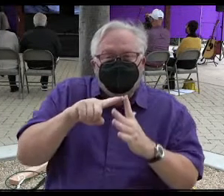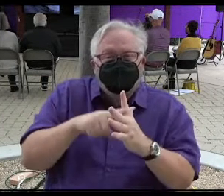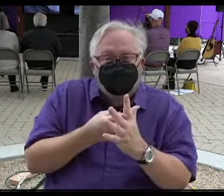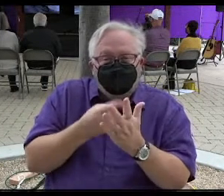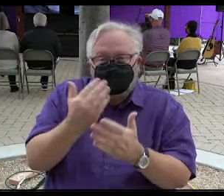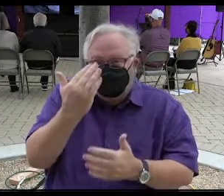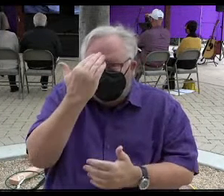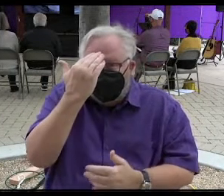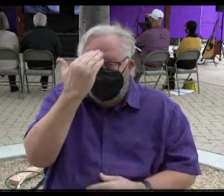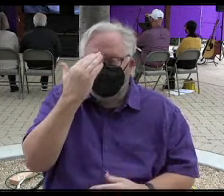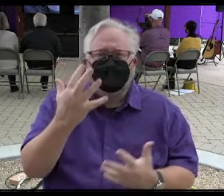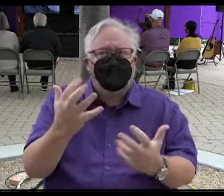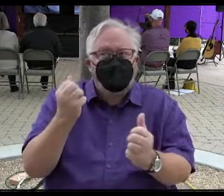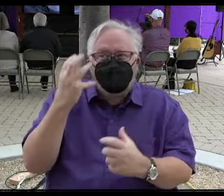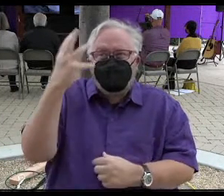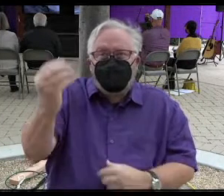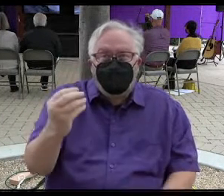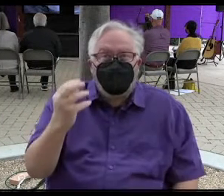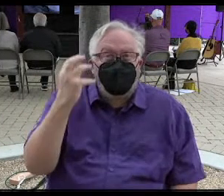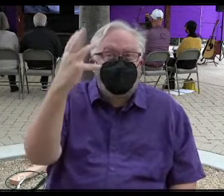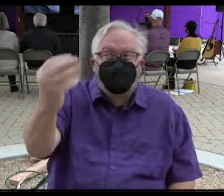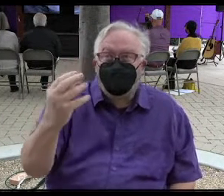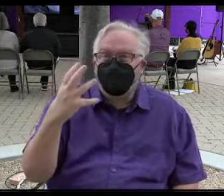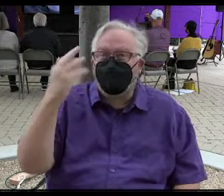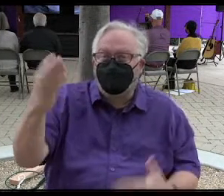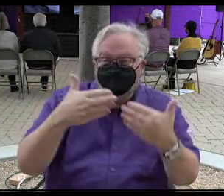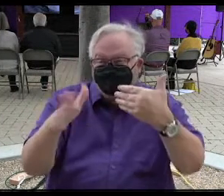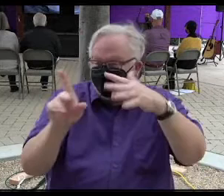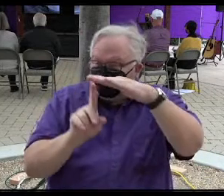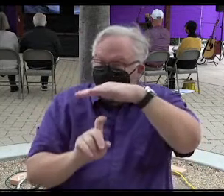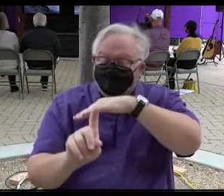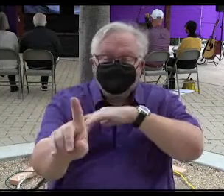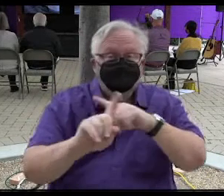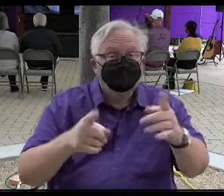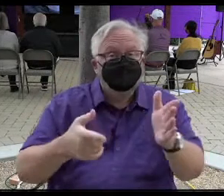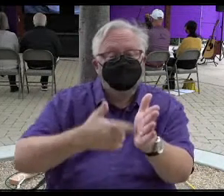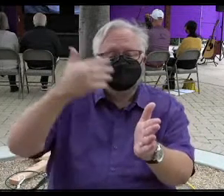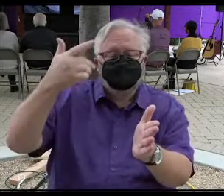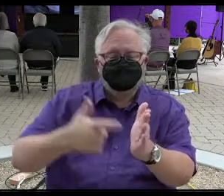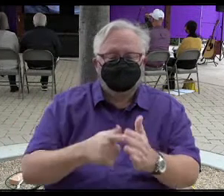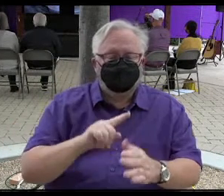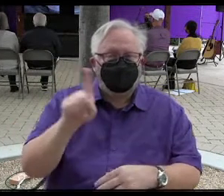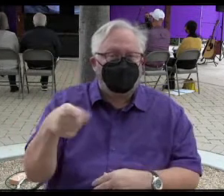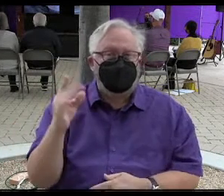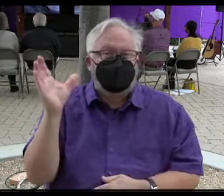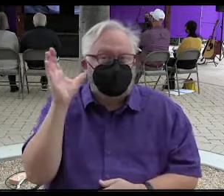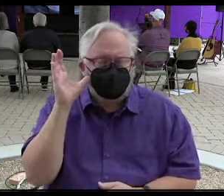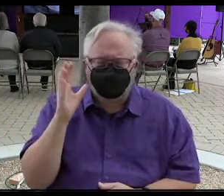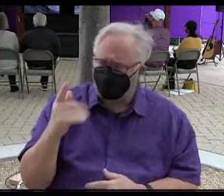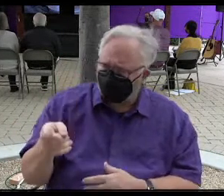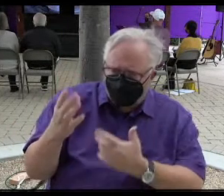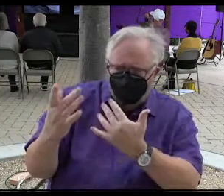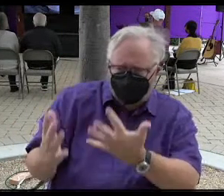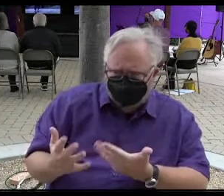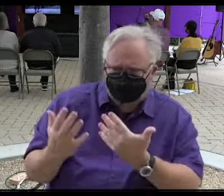I want to go, go, go out the gate, but sometimes all I hear is